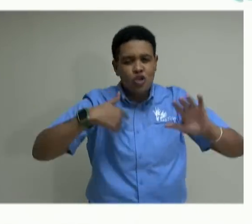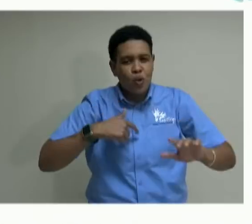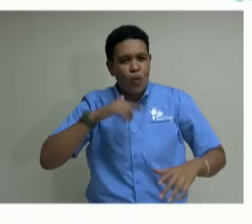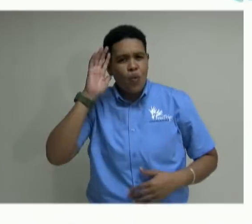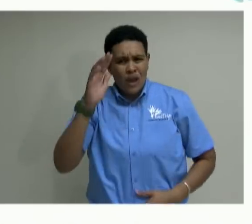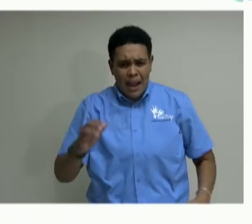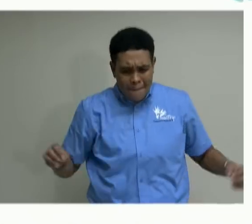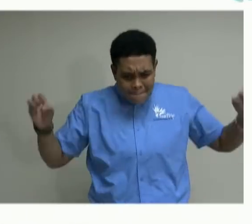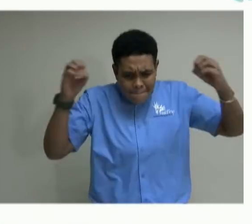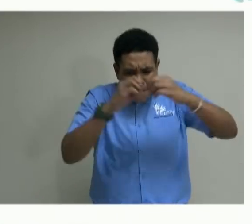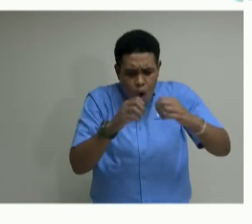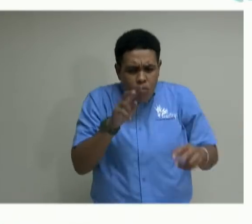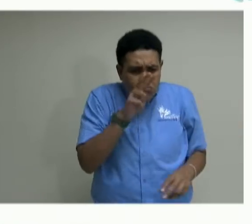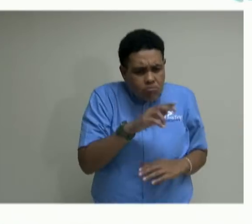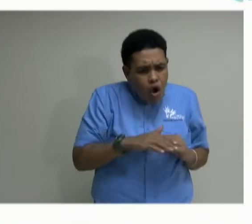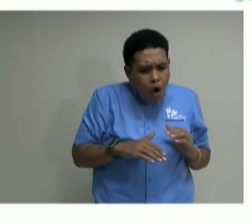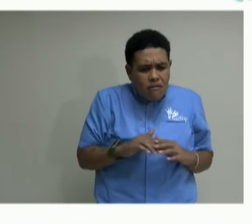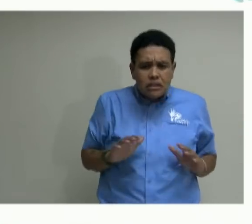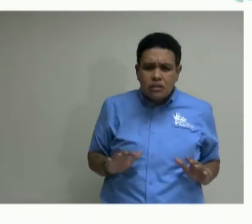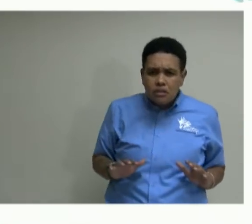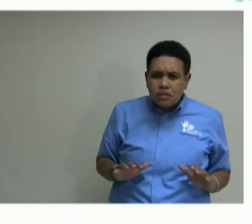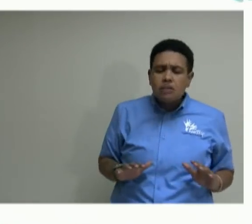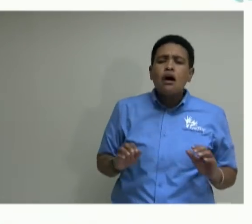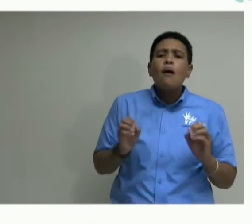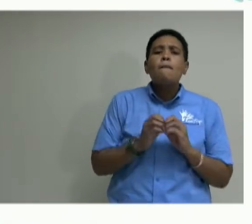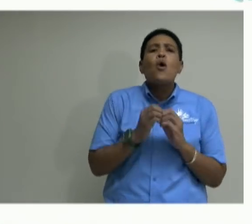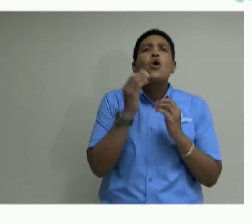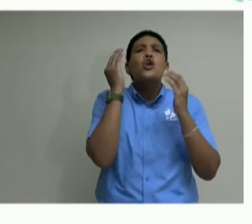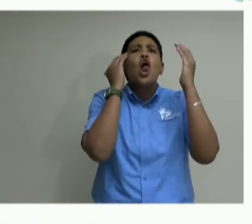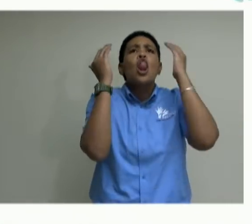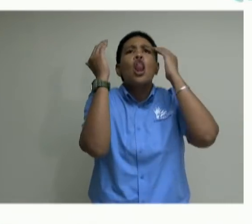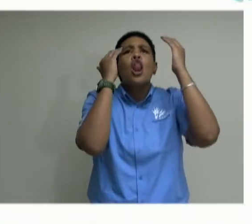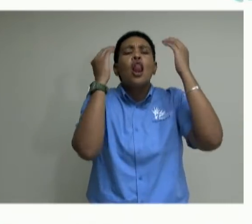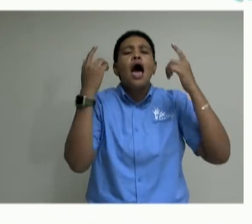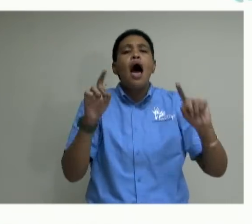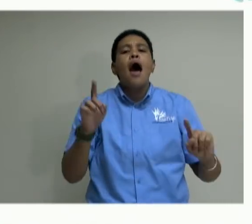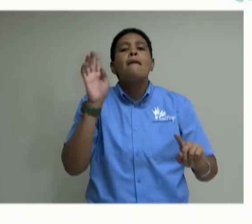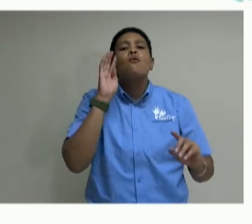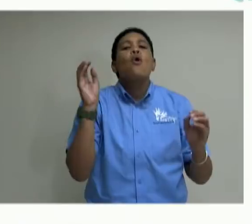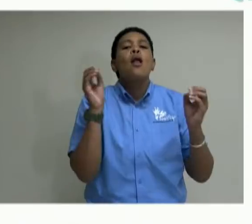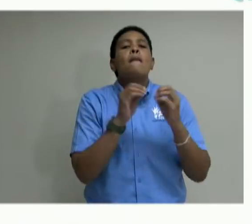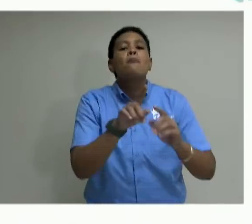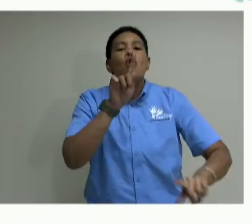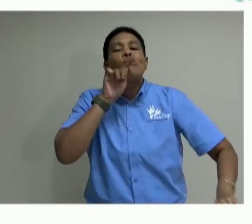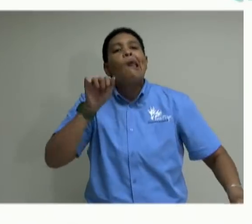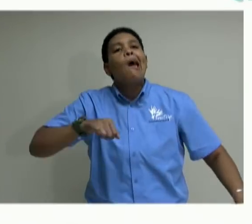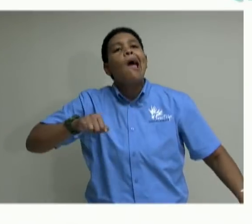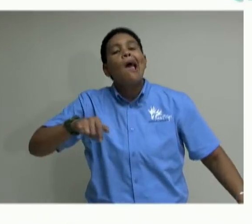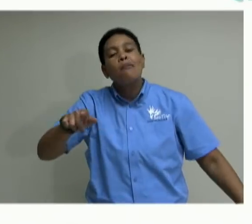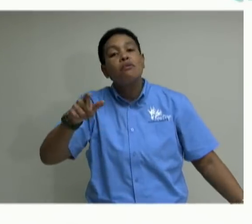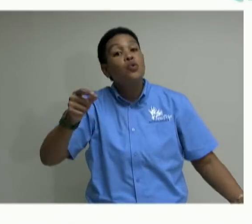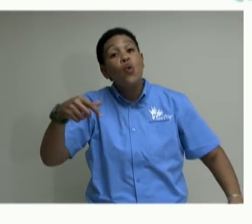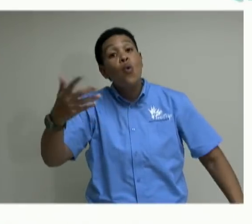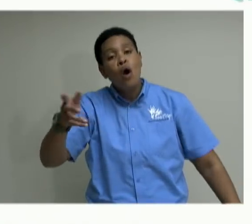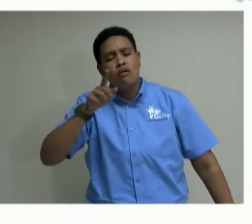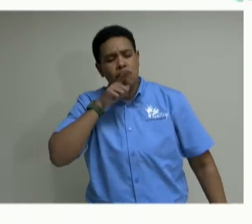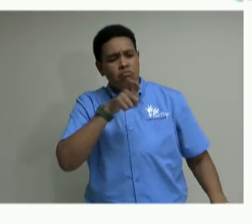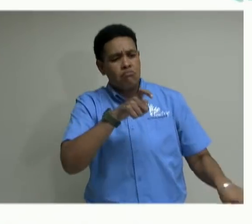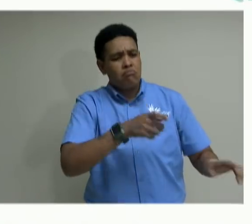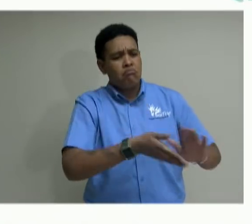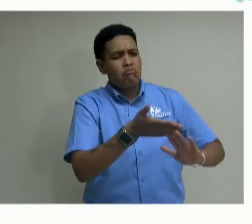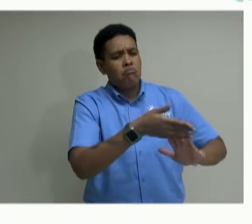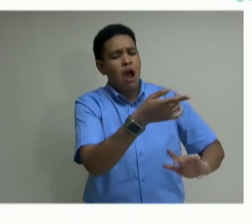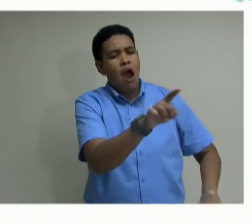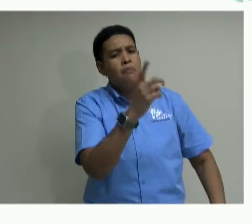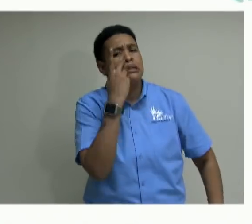be more comfortable, we'd be more knowledgeable, we'd be more able to deal with the cases